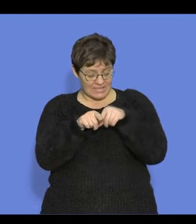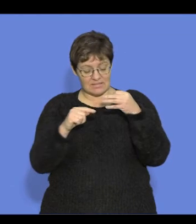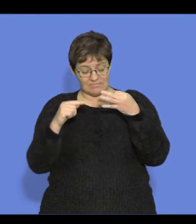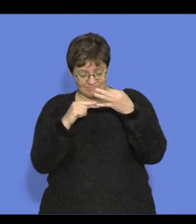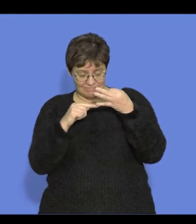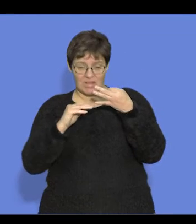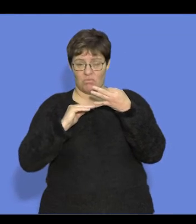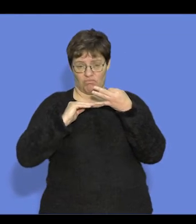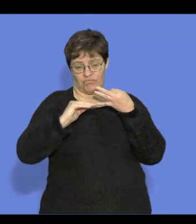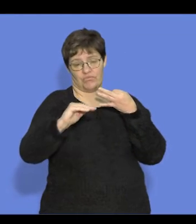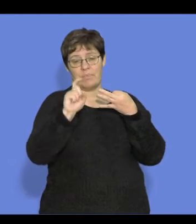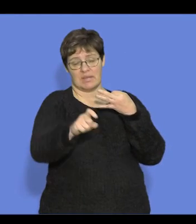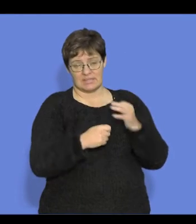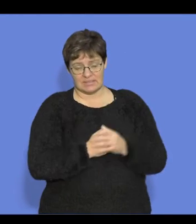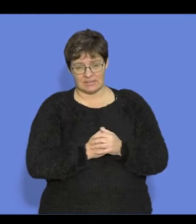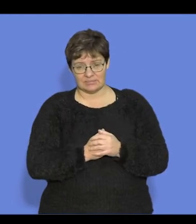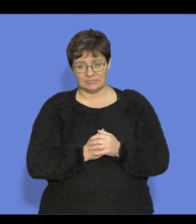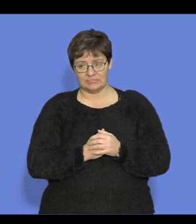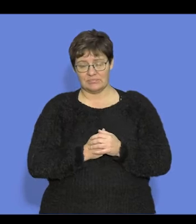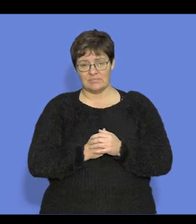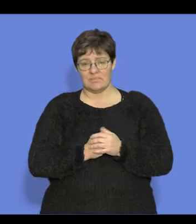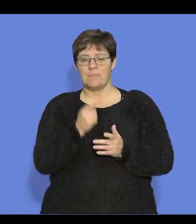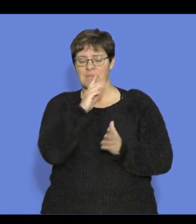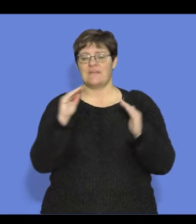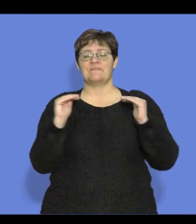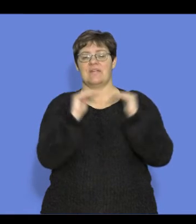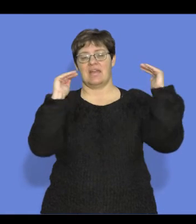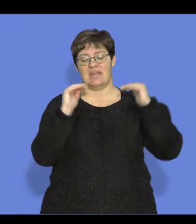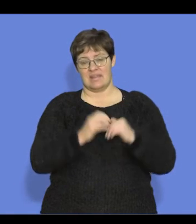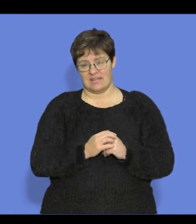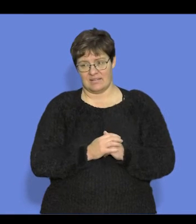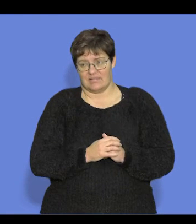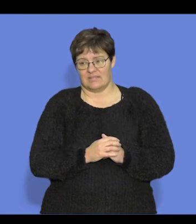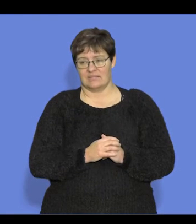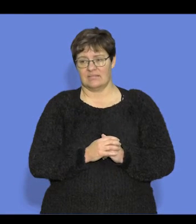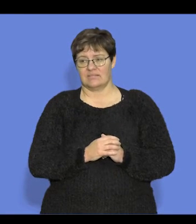test. And I'm sure you've heard of a fair test before.